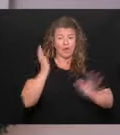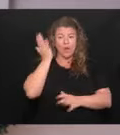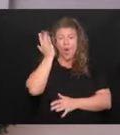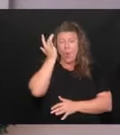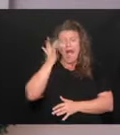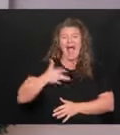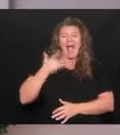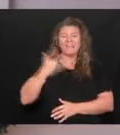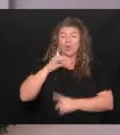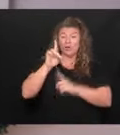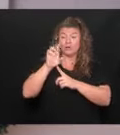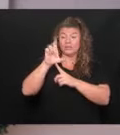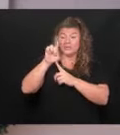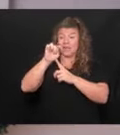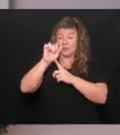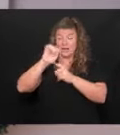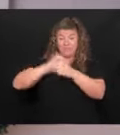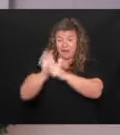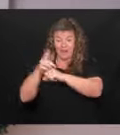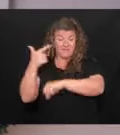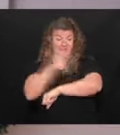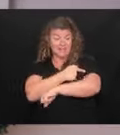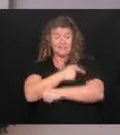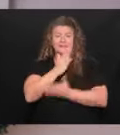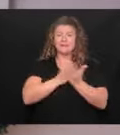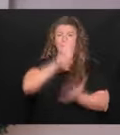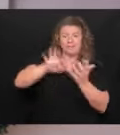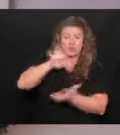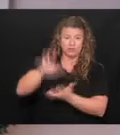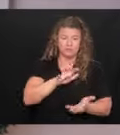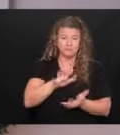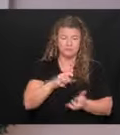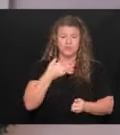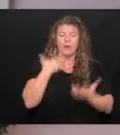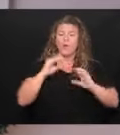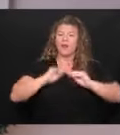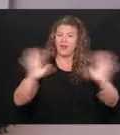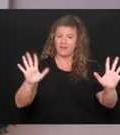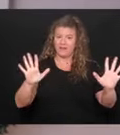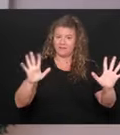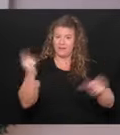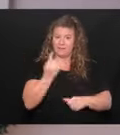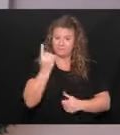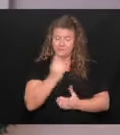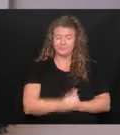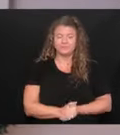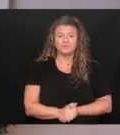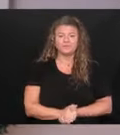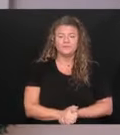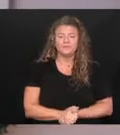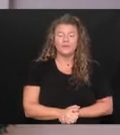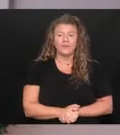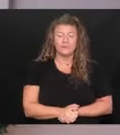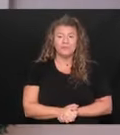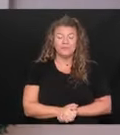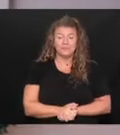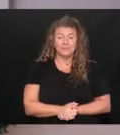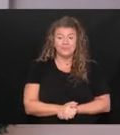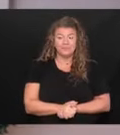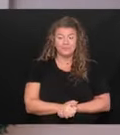Delta variant and vaccines. And I'm going to try to clear up one point that I think people are stuck on. So vaccines